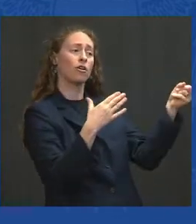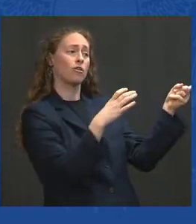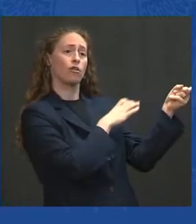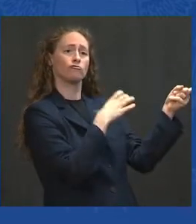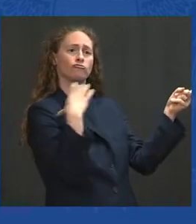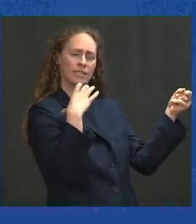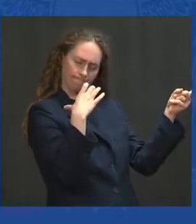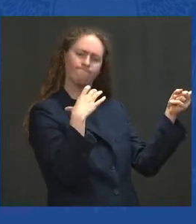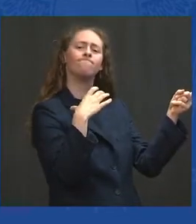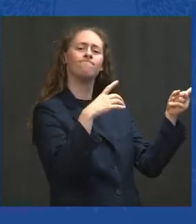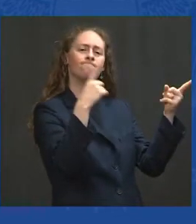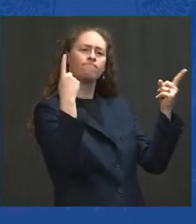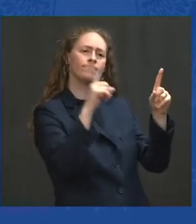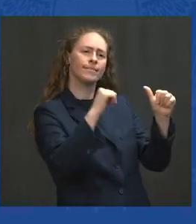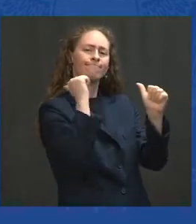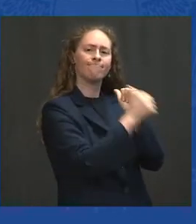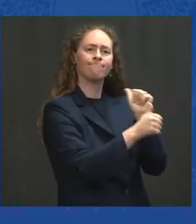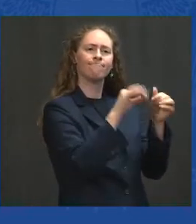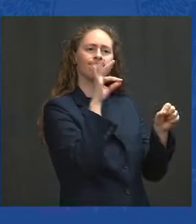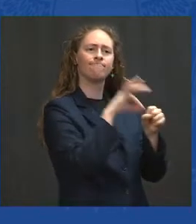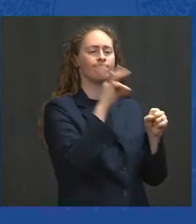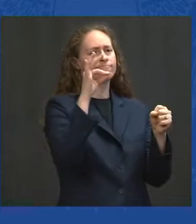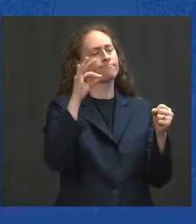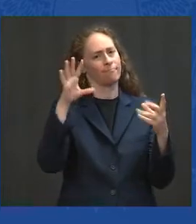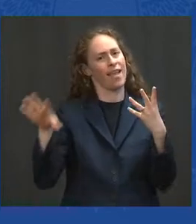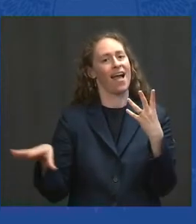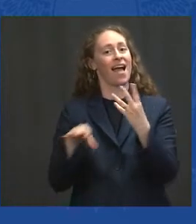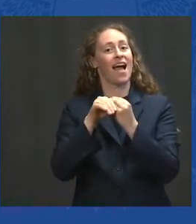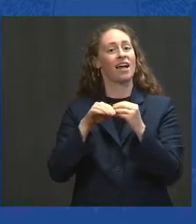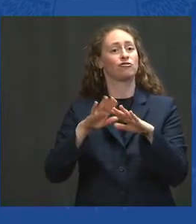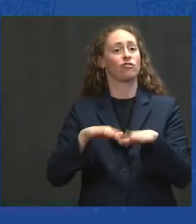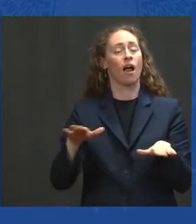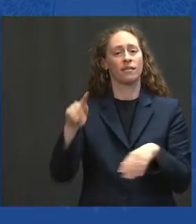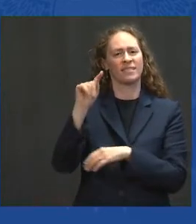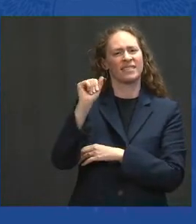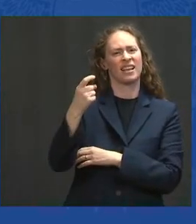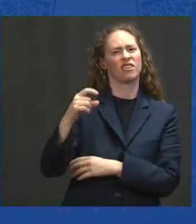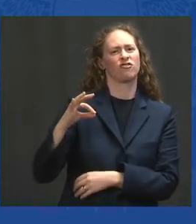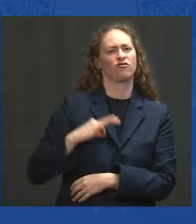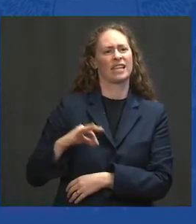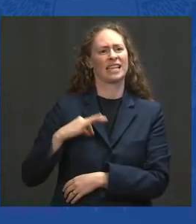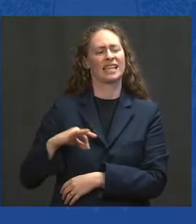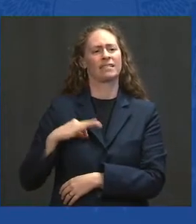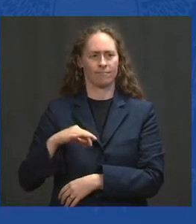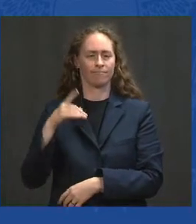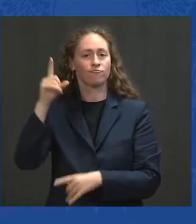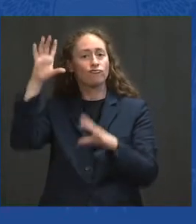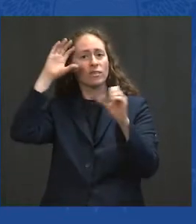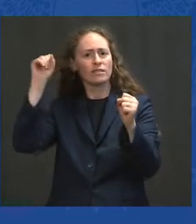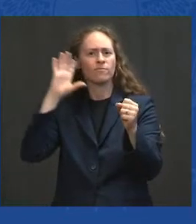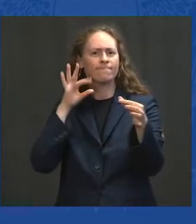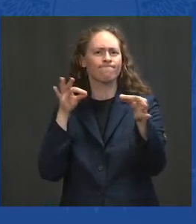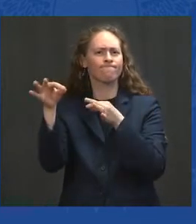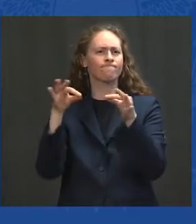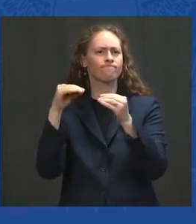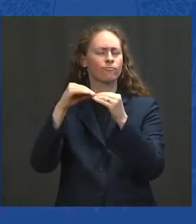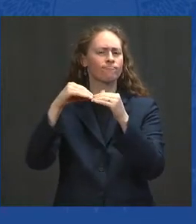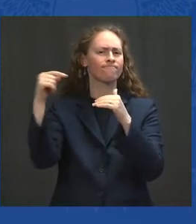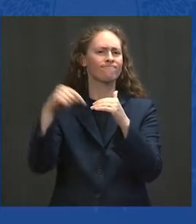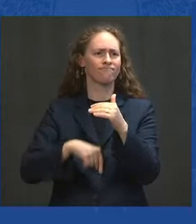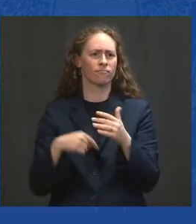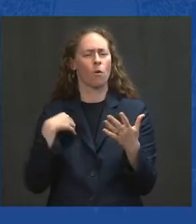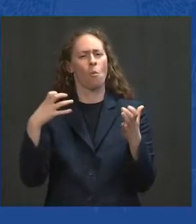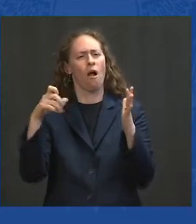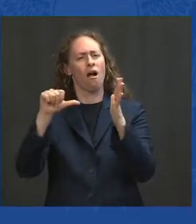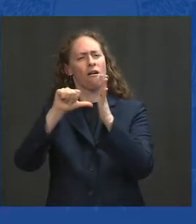to expand the child tax credit. The president will detail the expansion, but let me underscore one important